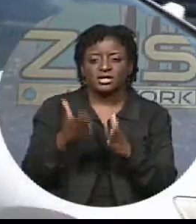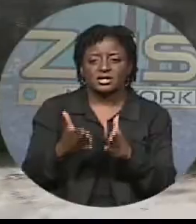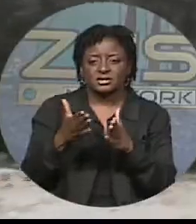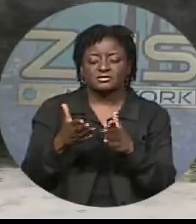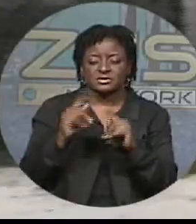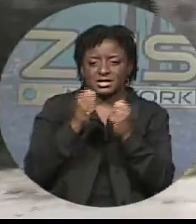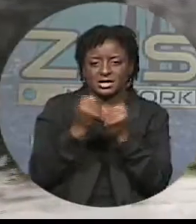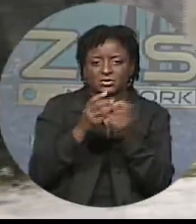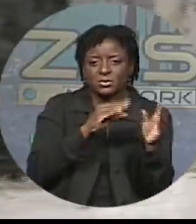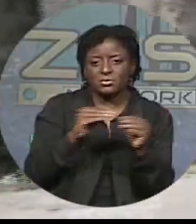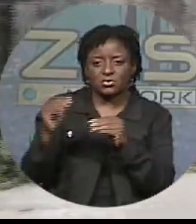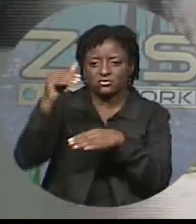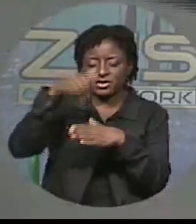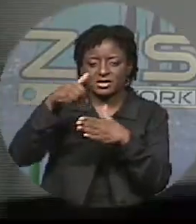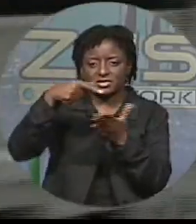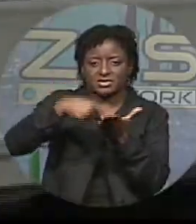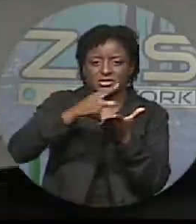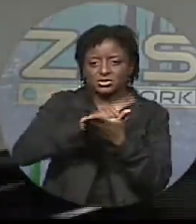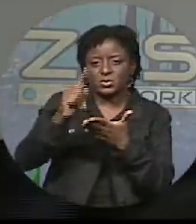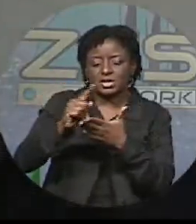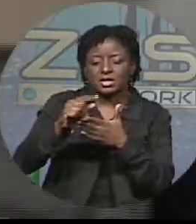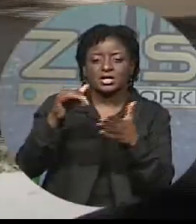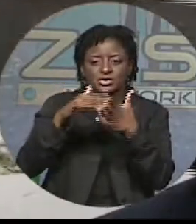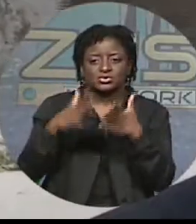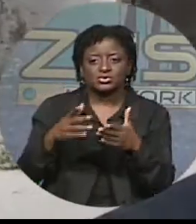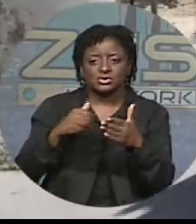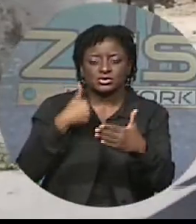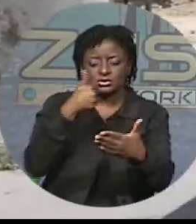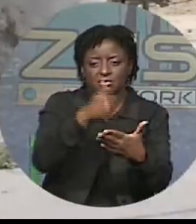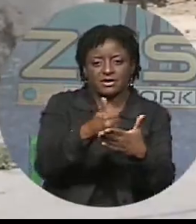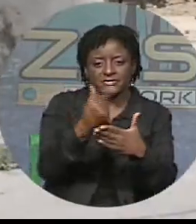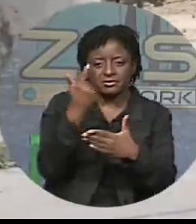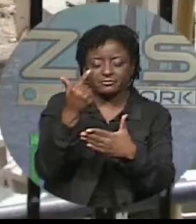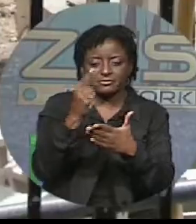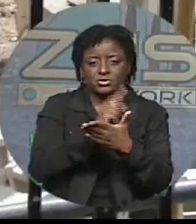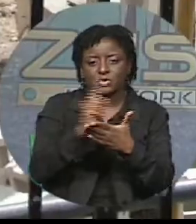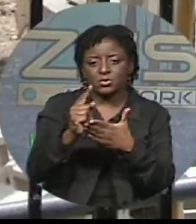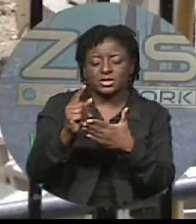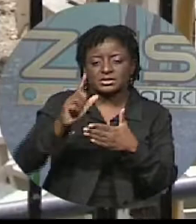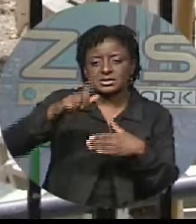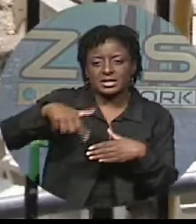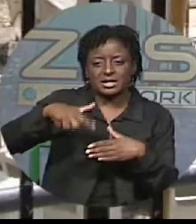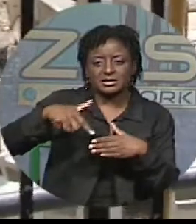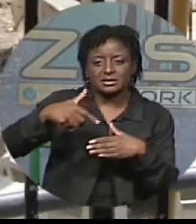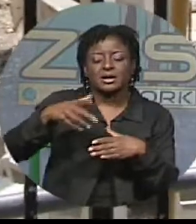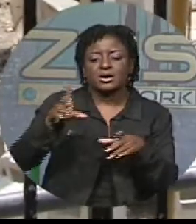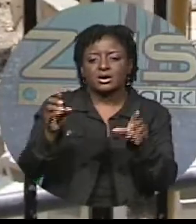into the building this week with students arriving a few weeks later. Additionally, an after-school program